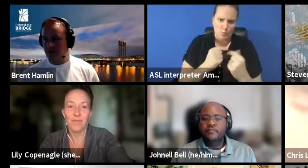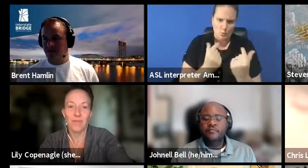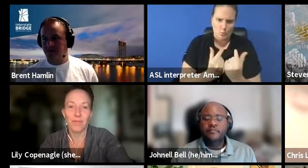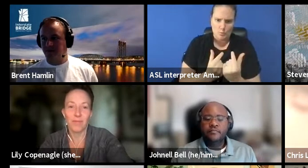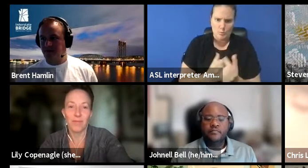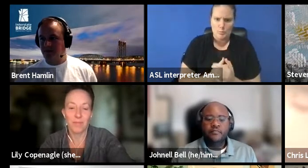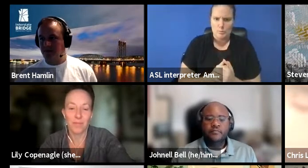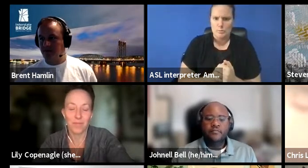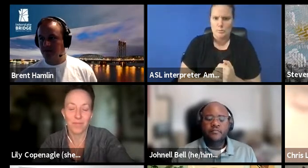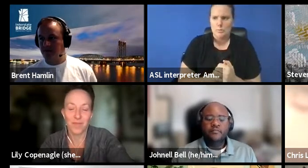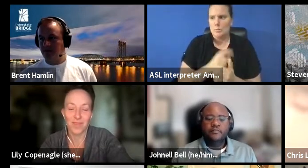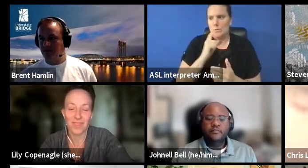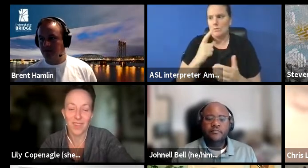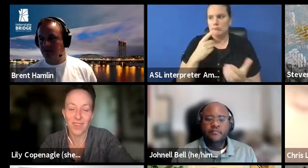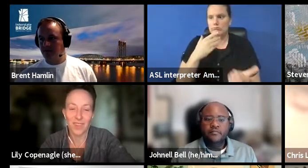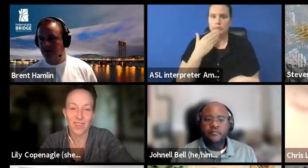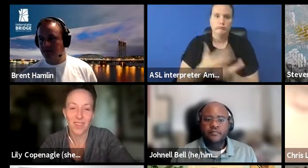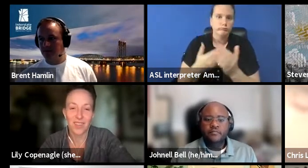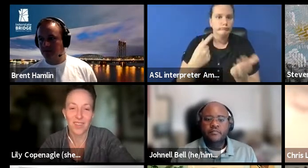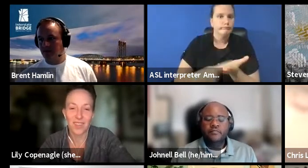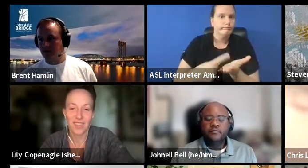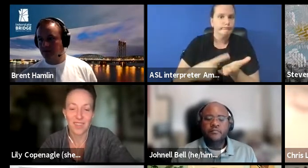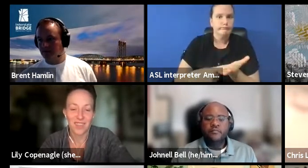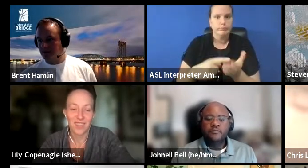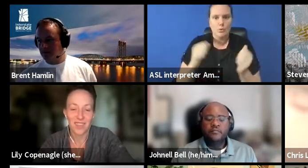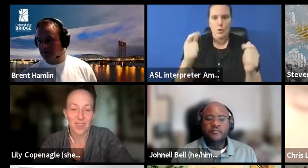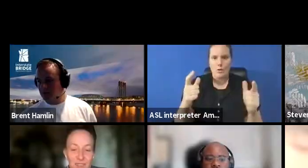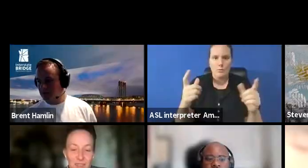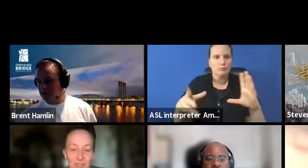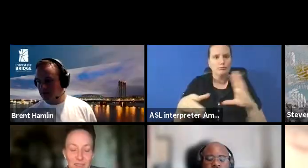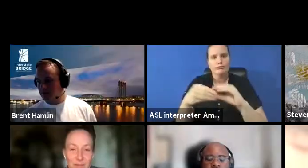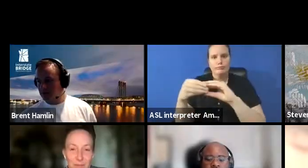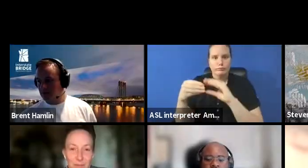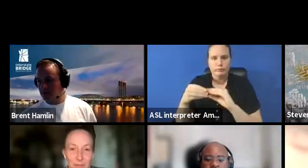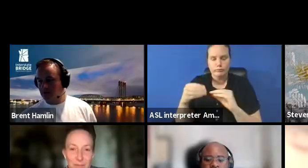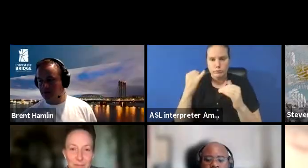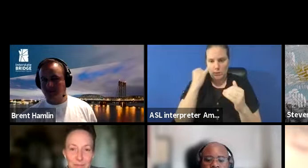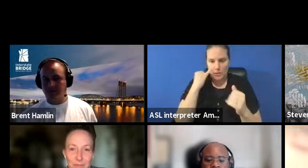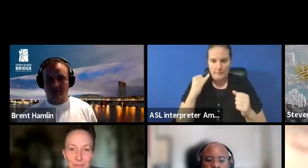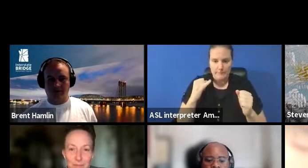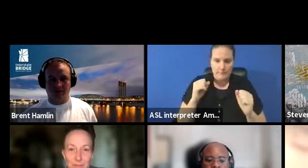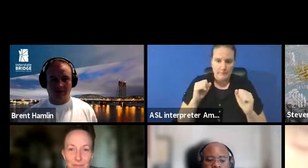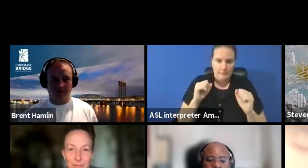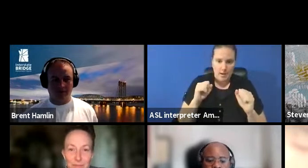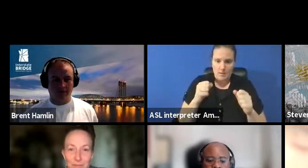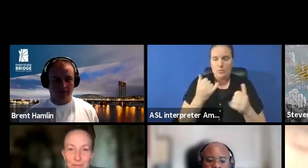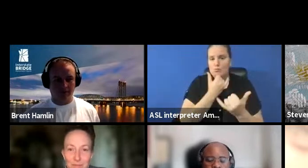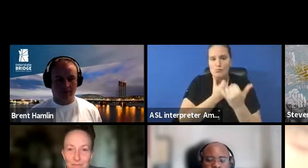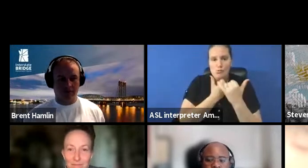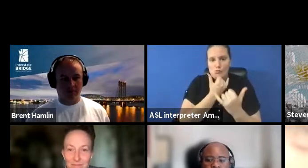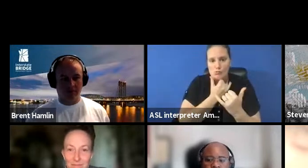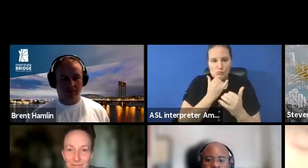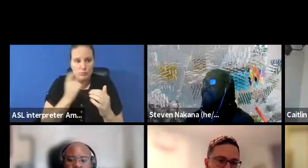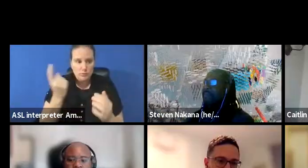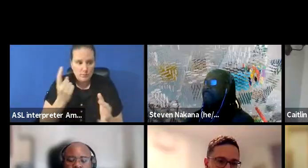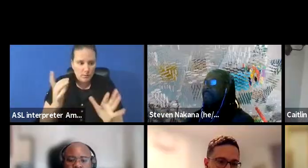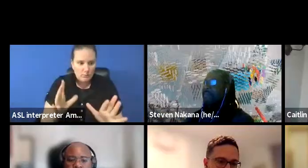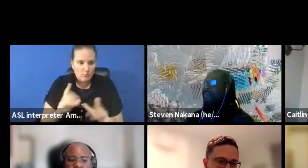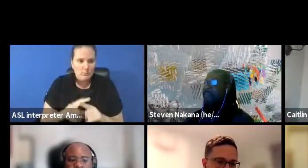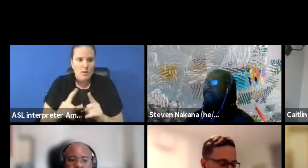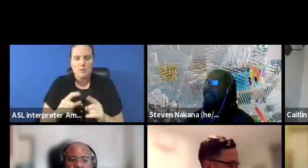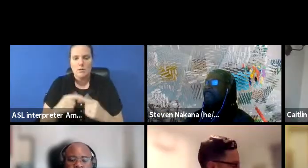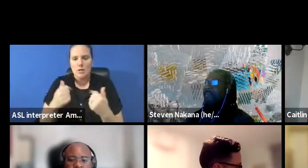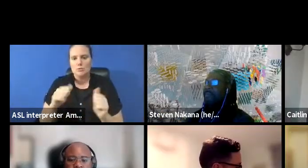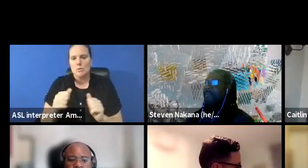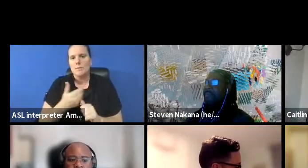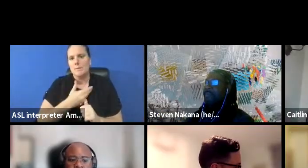So our group had a pretty lively discussion, and any of y'all can chime in if I get anything wrong, but I tried